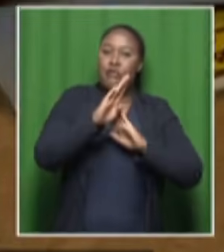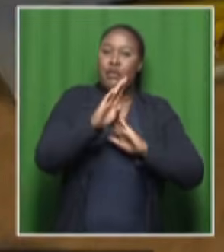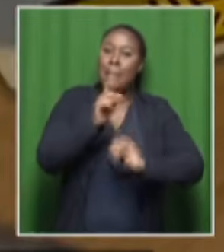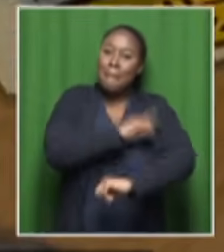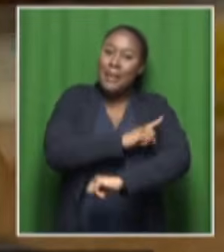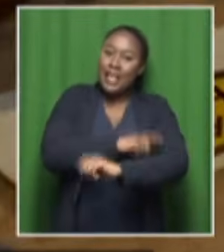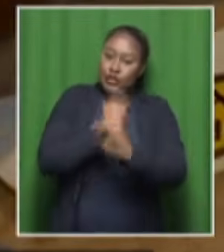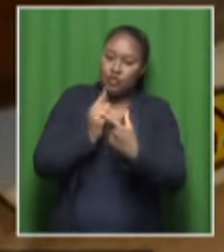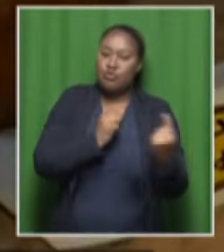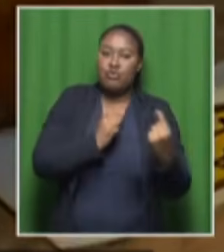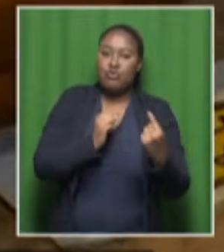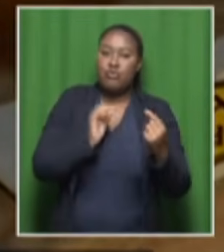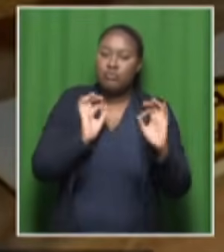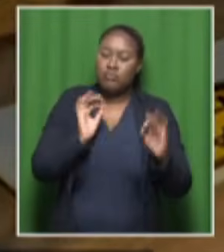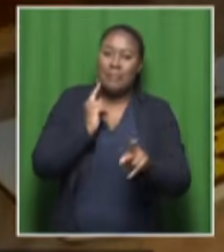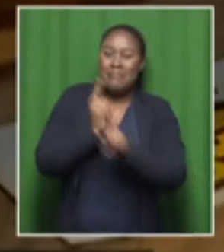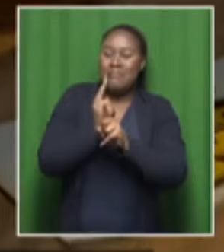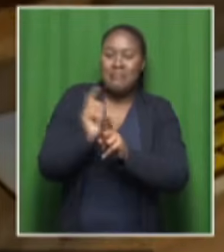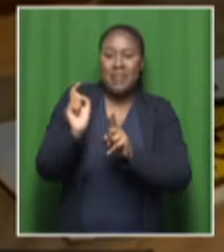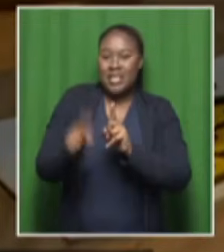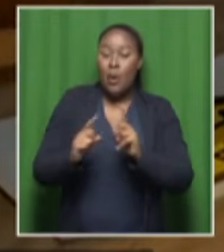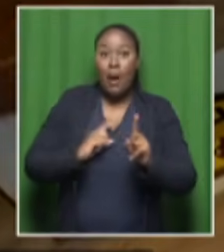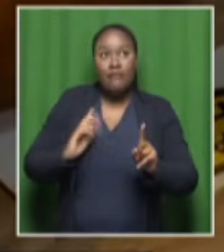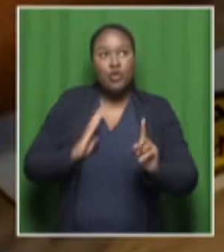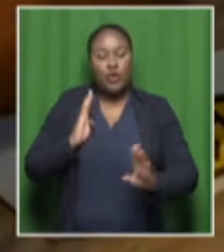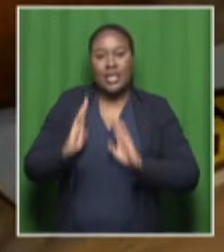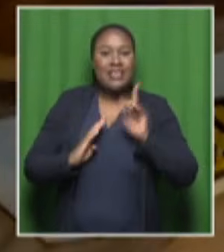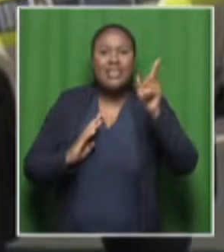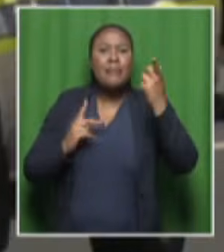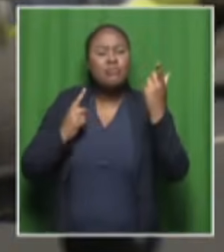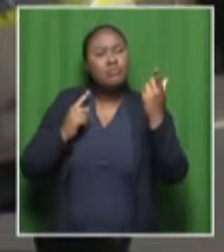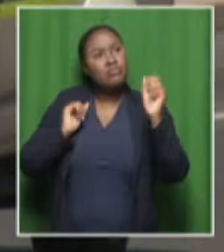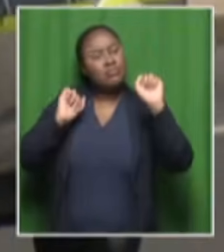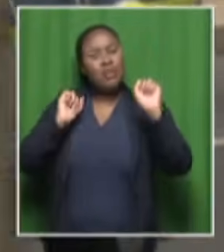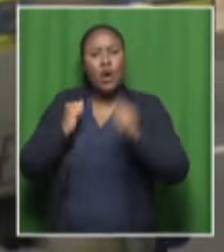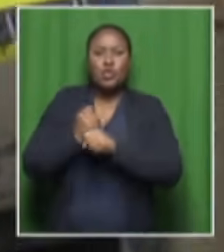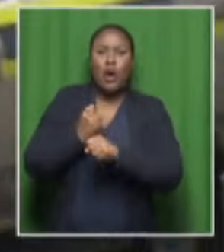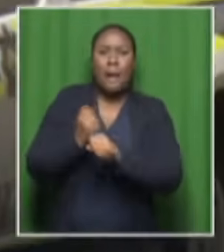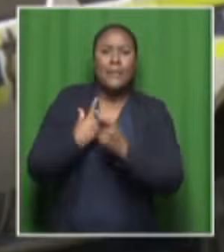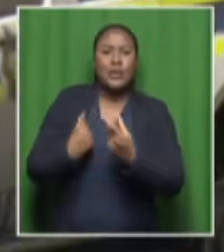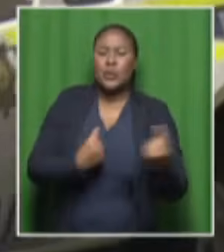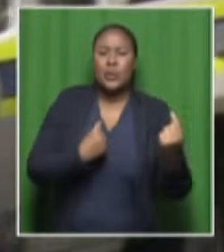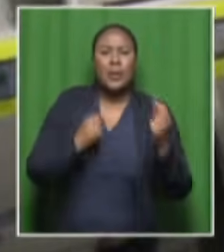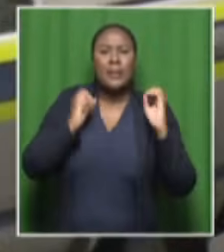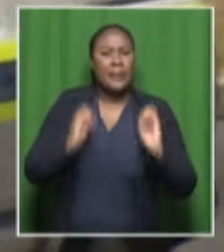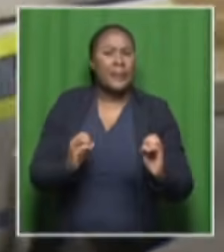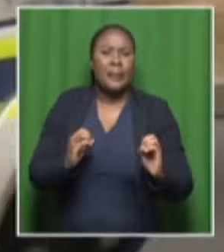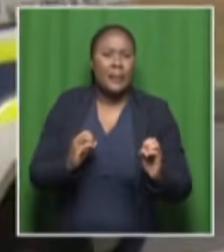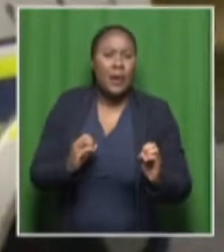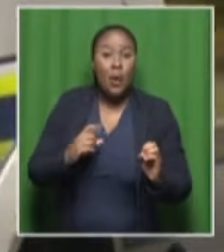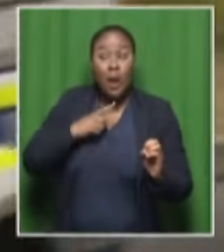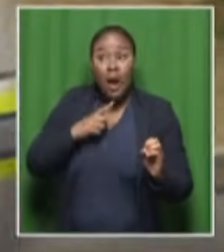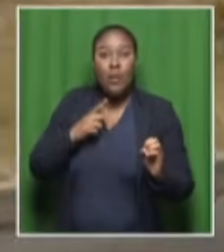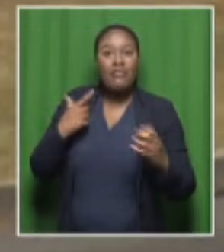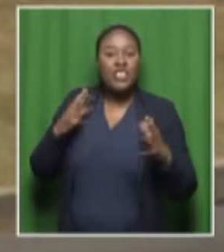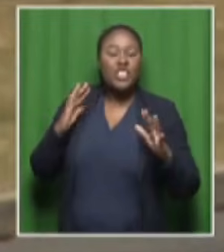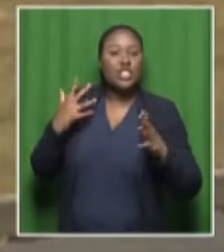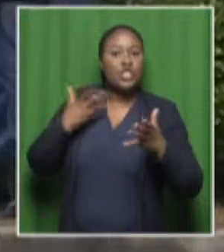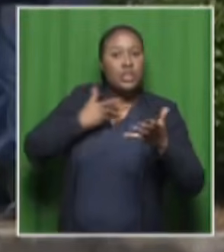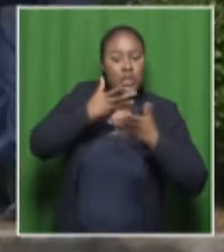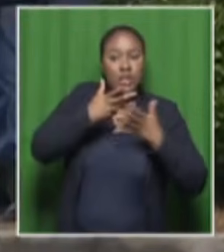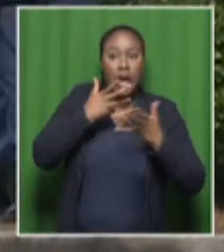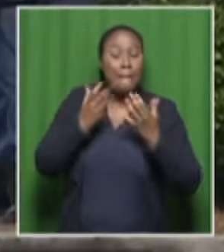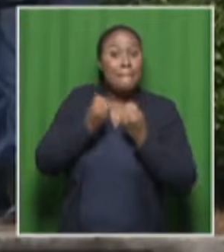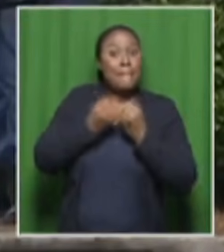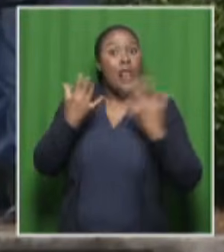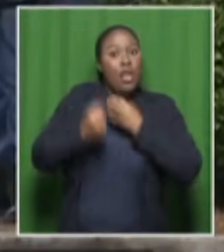mandate. It's deeply frustrating considering that these conversations have been happening in areas like Mitchells Plain for